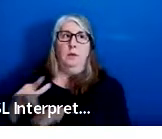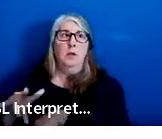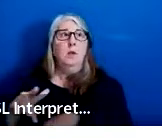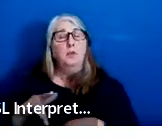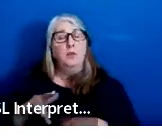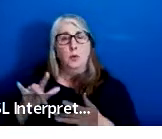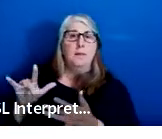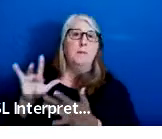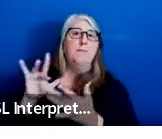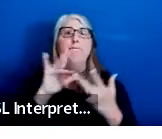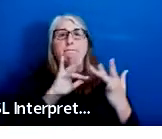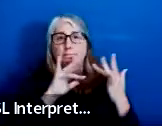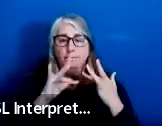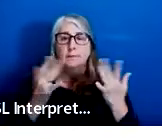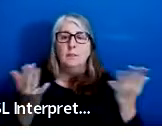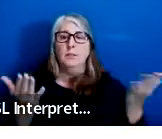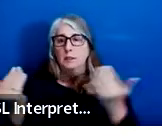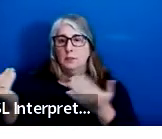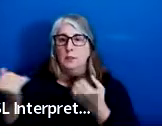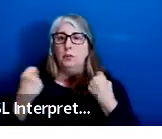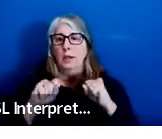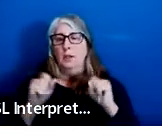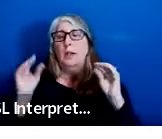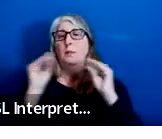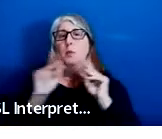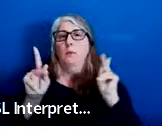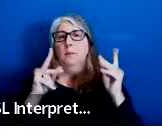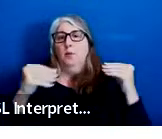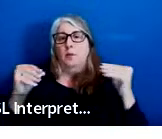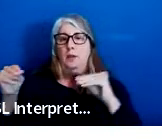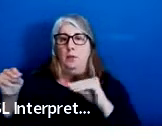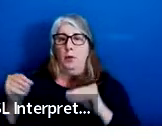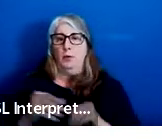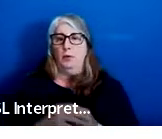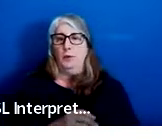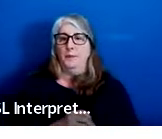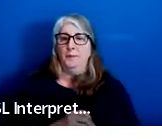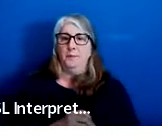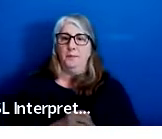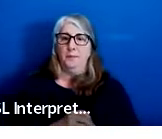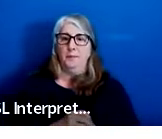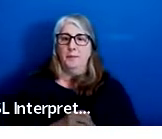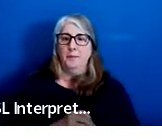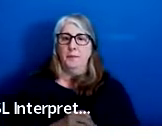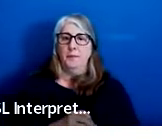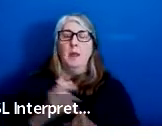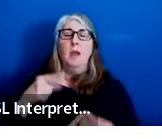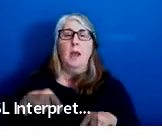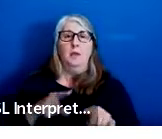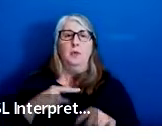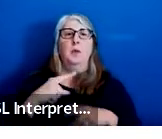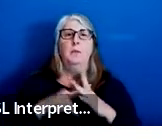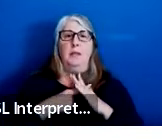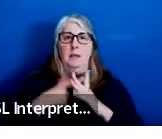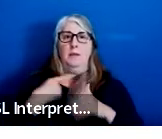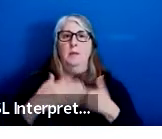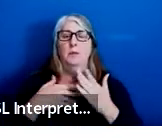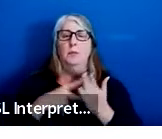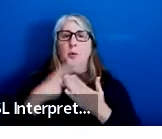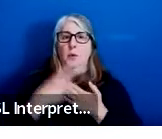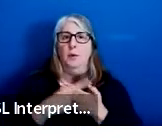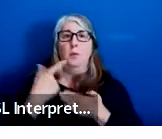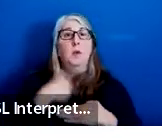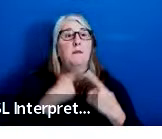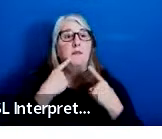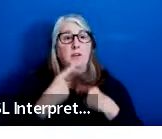more folks to carry these as we're kind of moving into doing this program. We were very